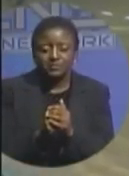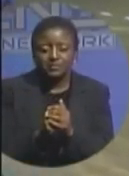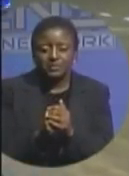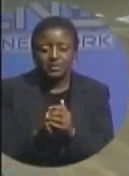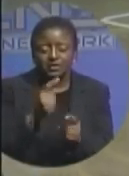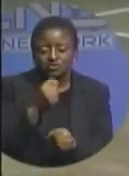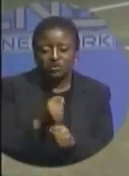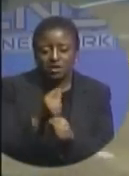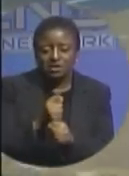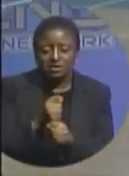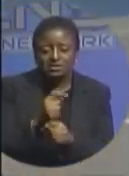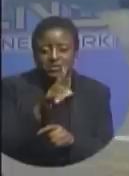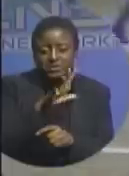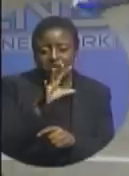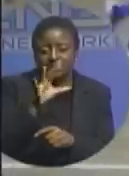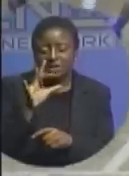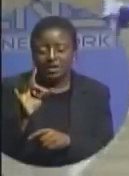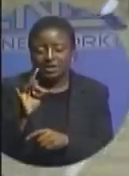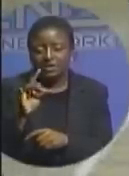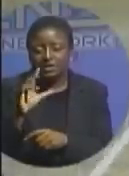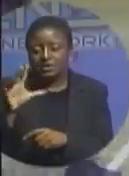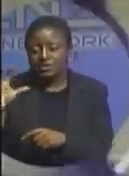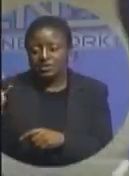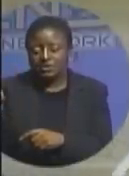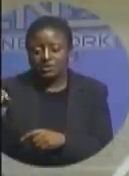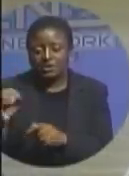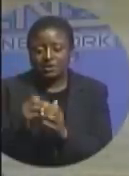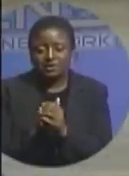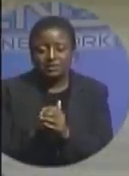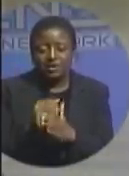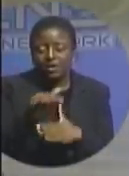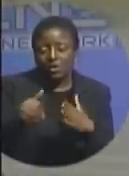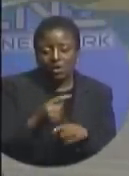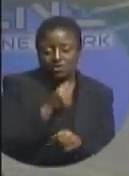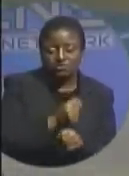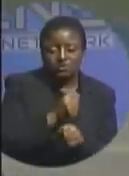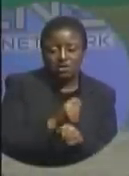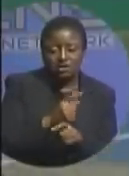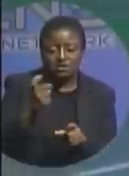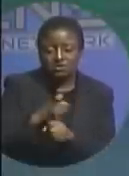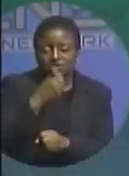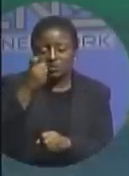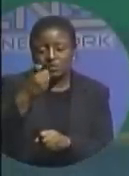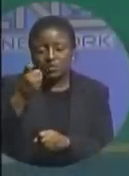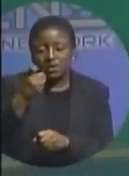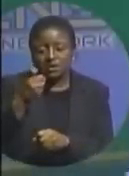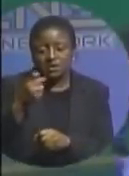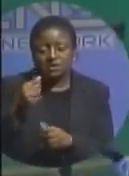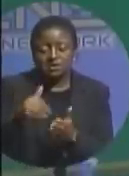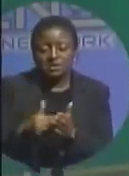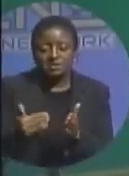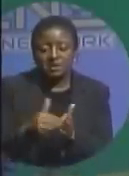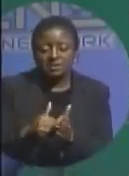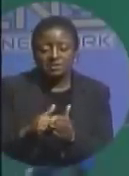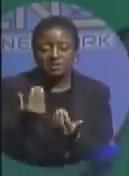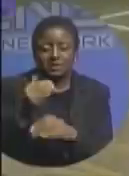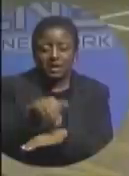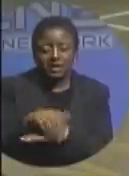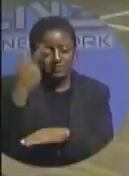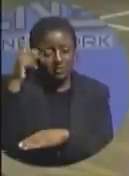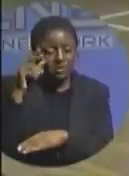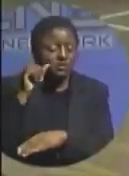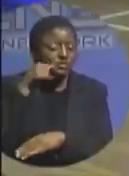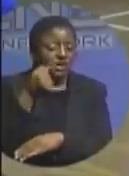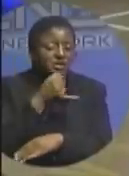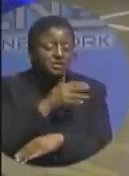38-30. Down the stretch, though, it was all Truckers, rolling to a 55-42 win. For the Truckers, a double-double night for Janice Williams and Latoya